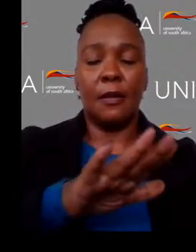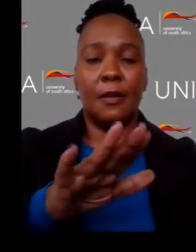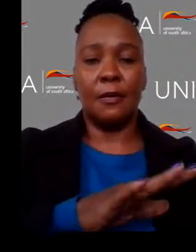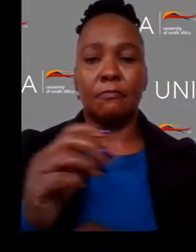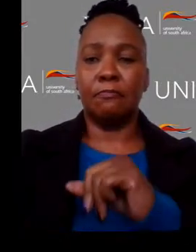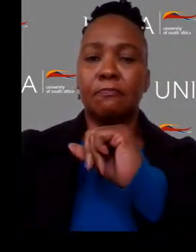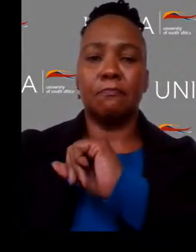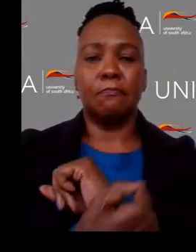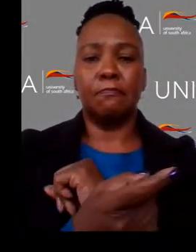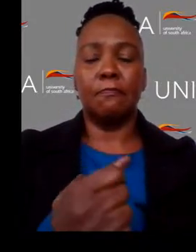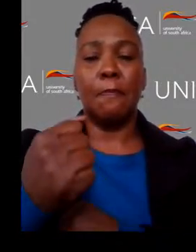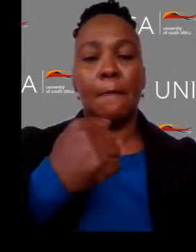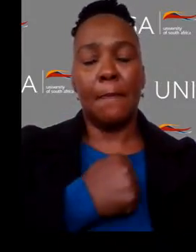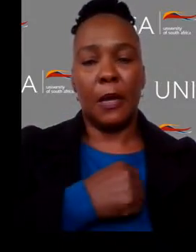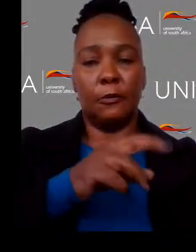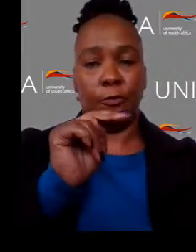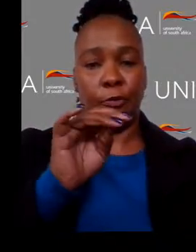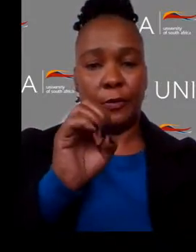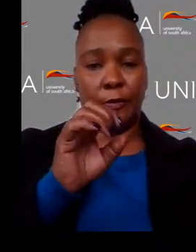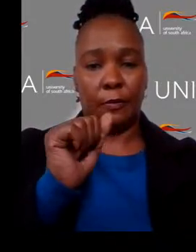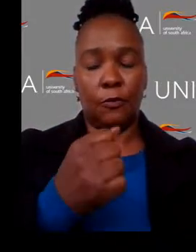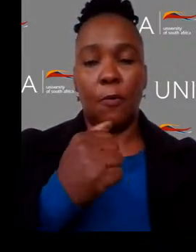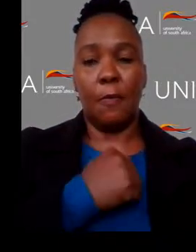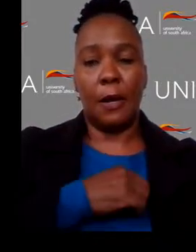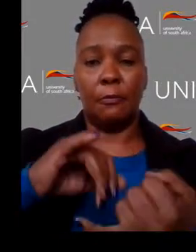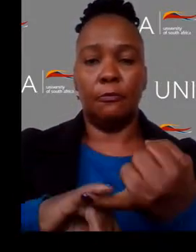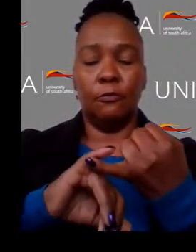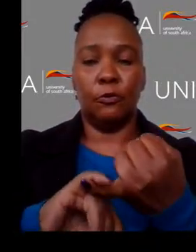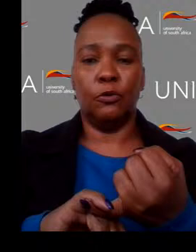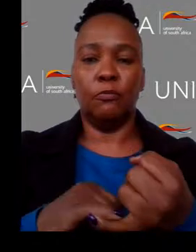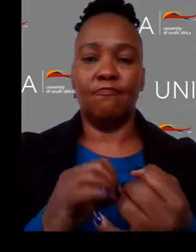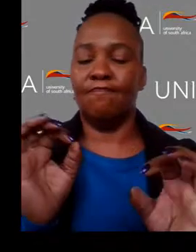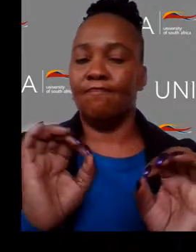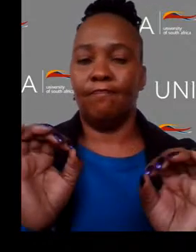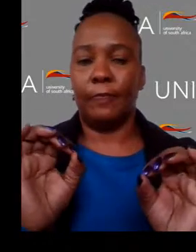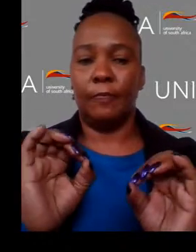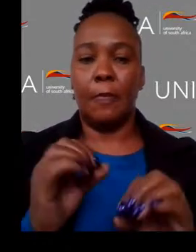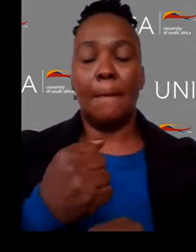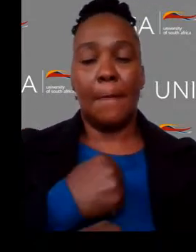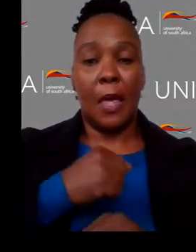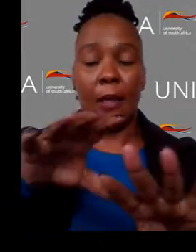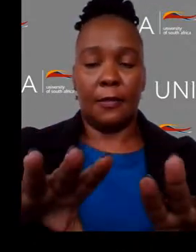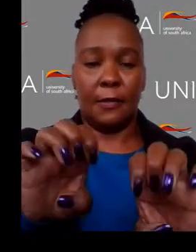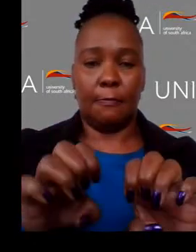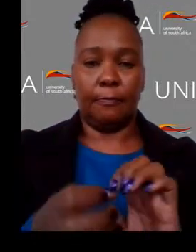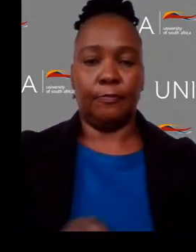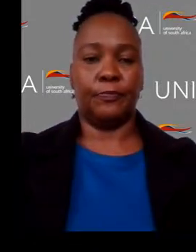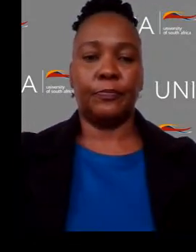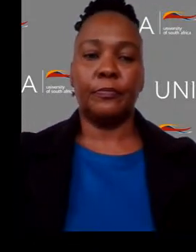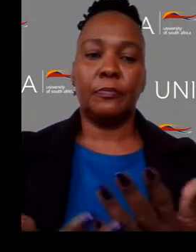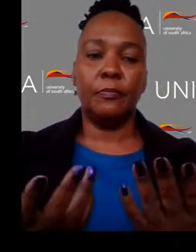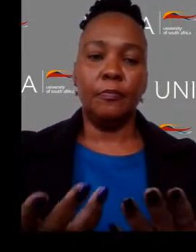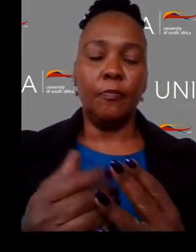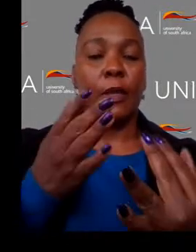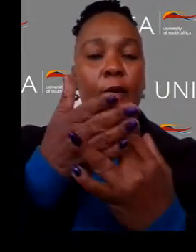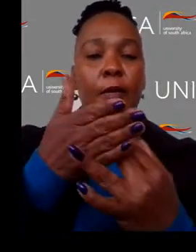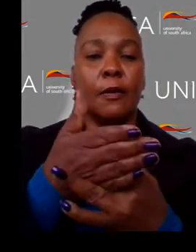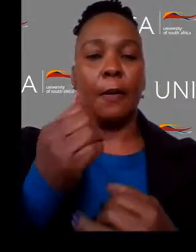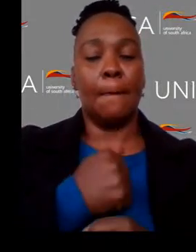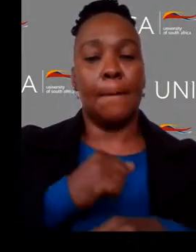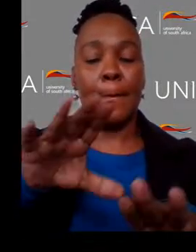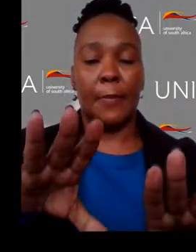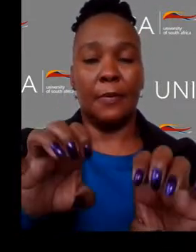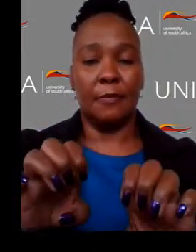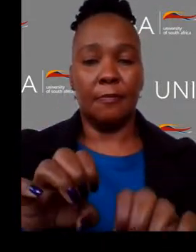on my UNISA or my modules. It happens on myExams. Now to access